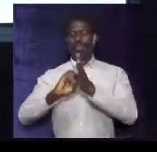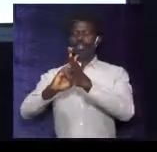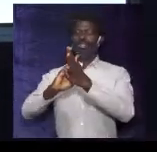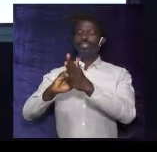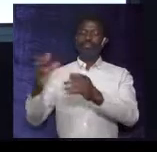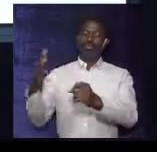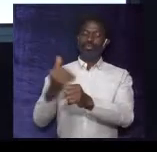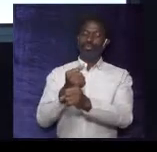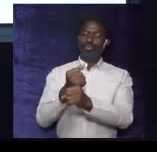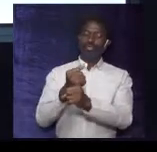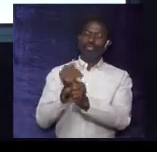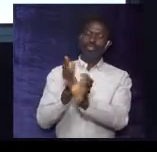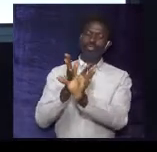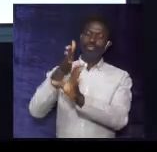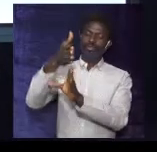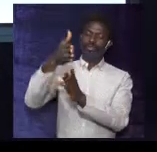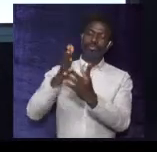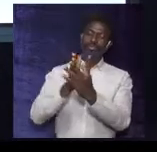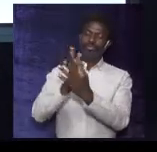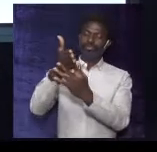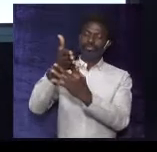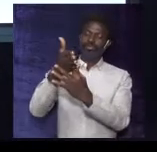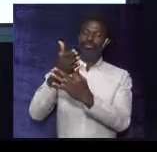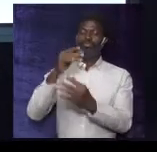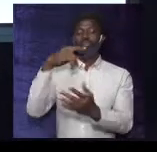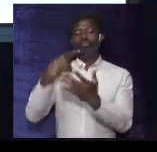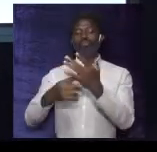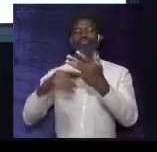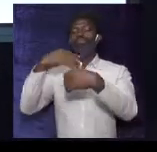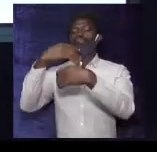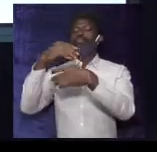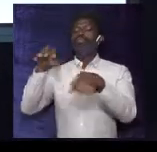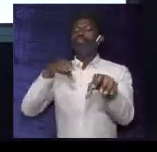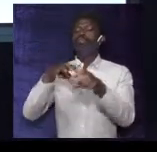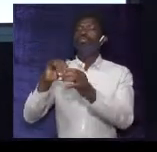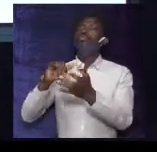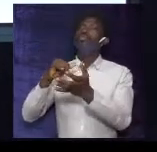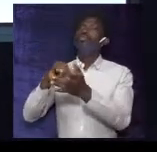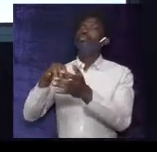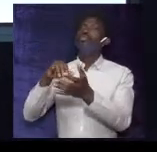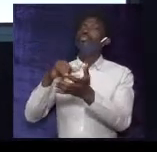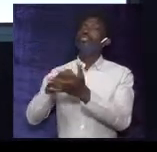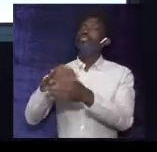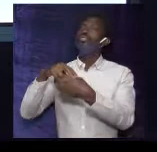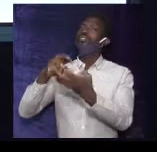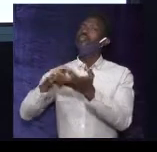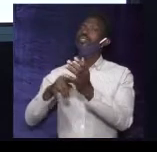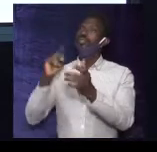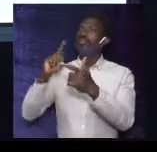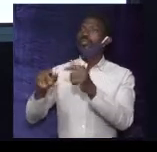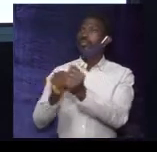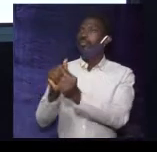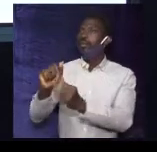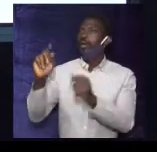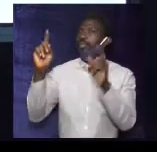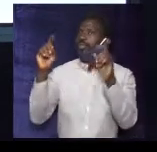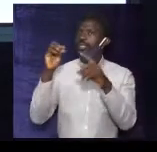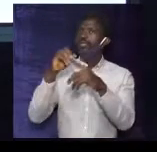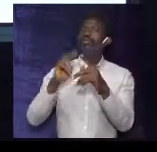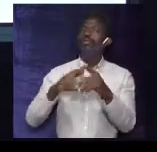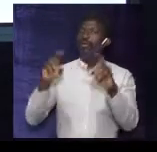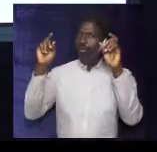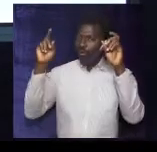After that, we have another example, get through. Get through. What does it mean to get